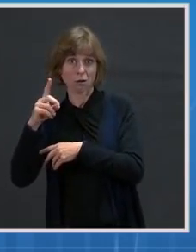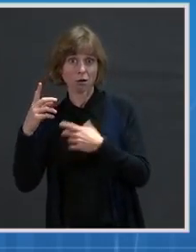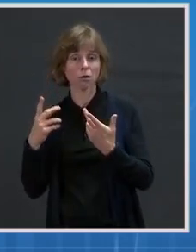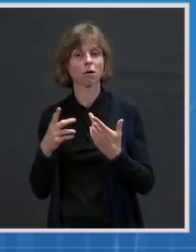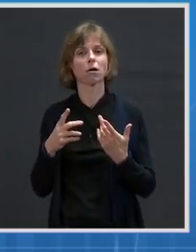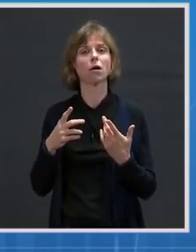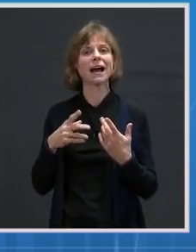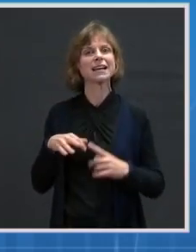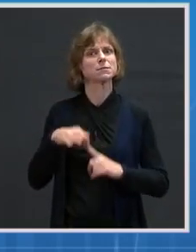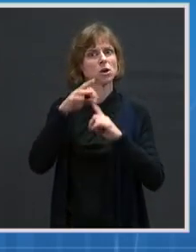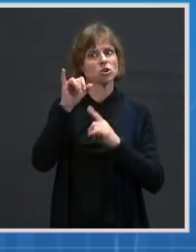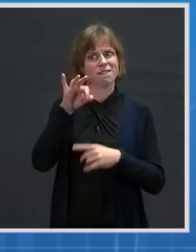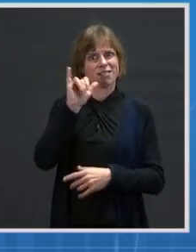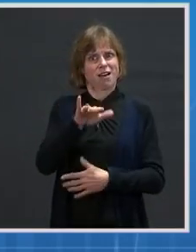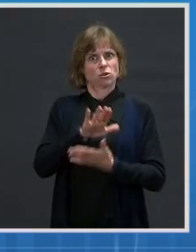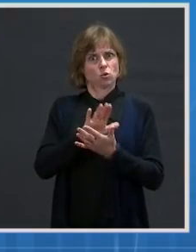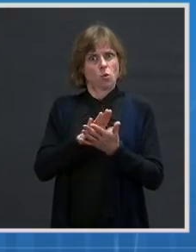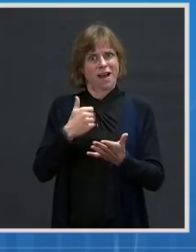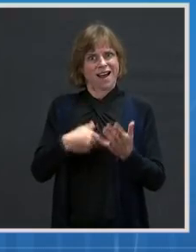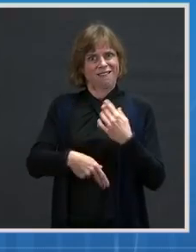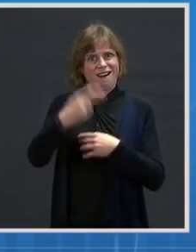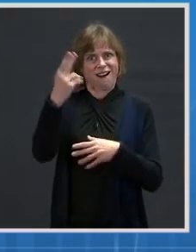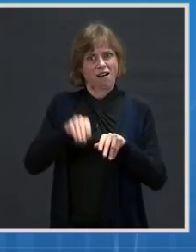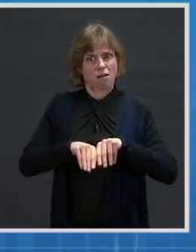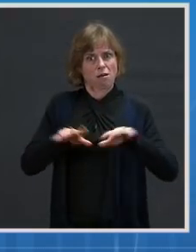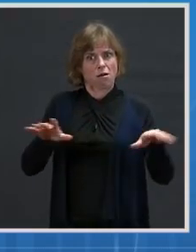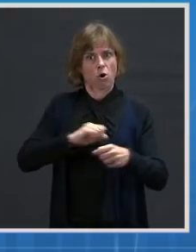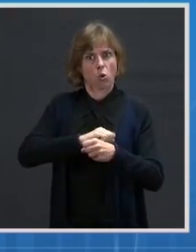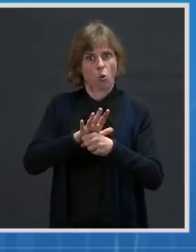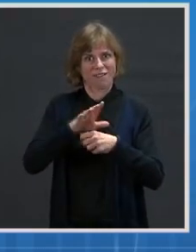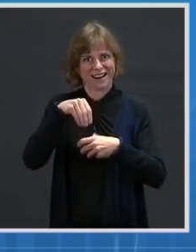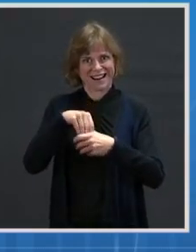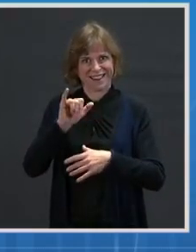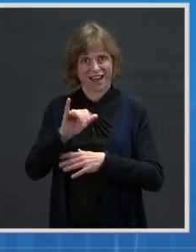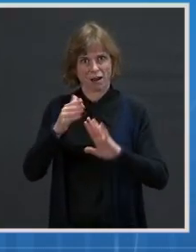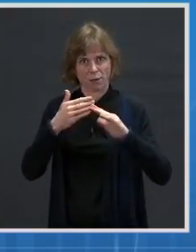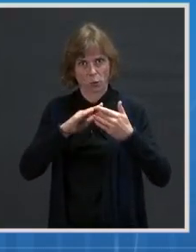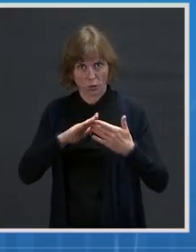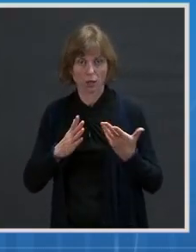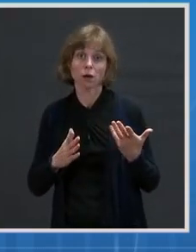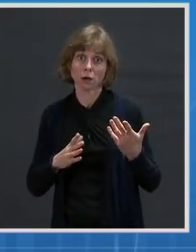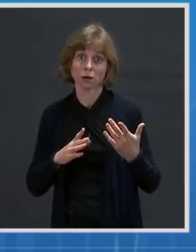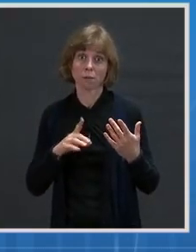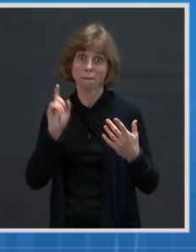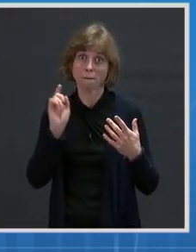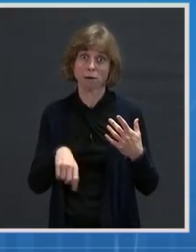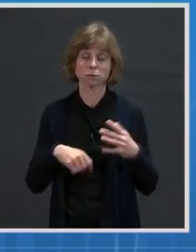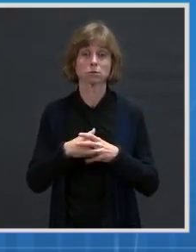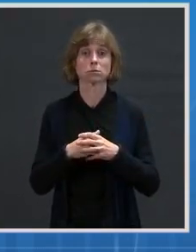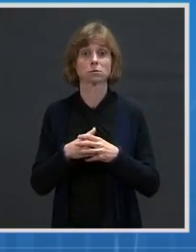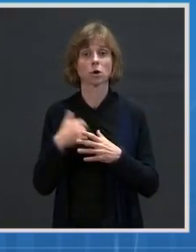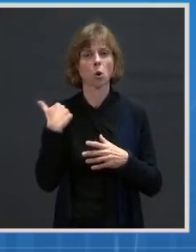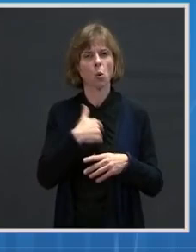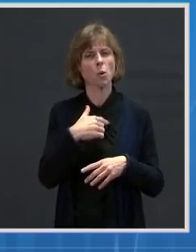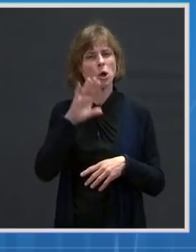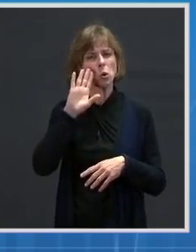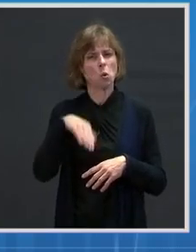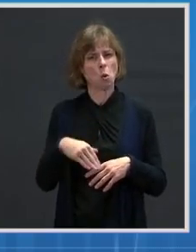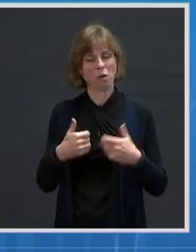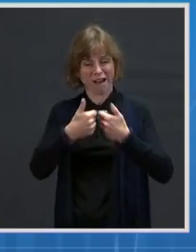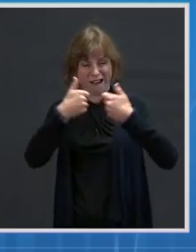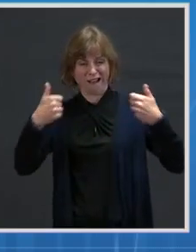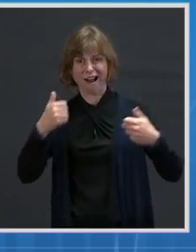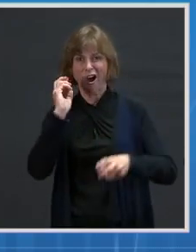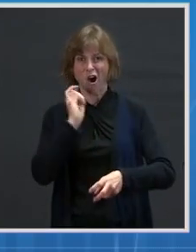of COVID-19 in their community. As we have noted, distancing requirements, which we recognize are very challenging, can